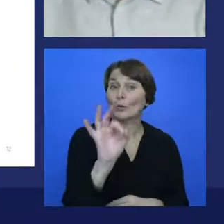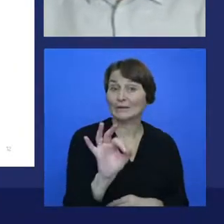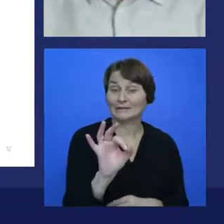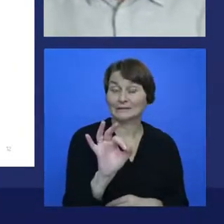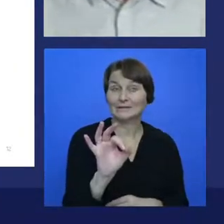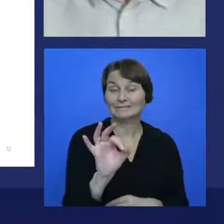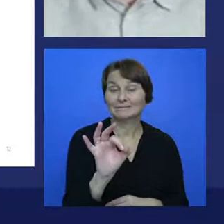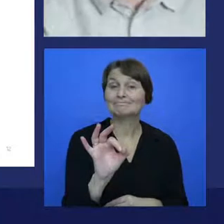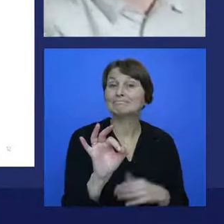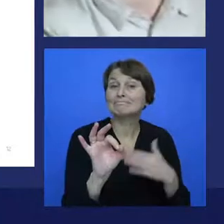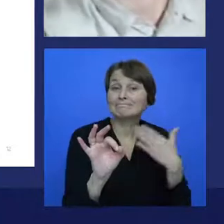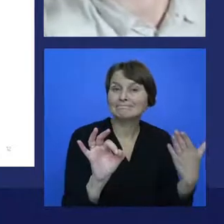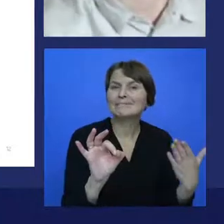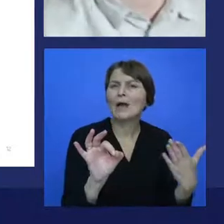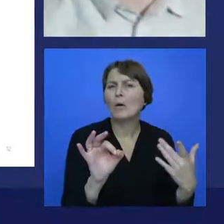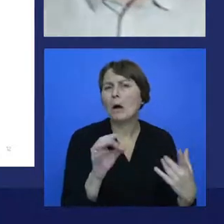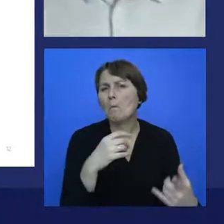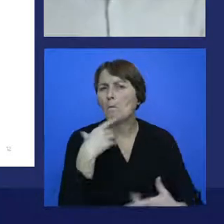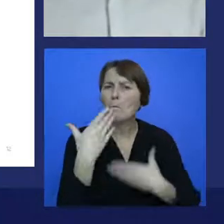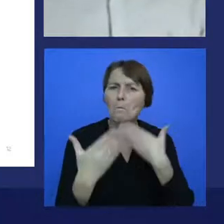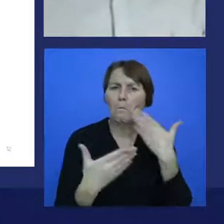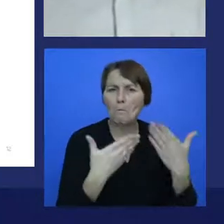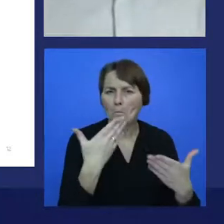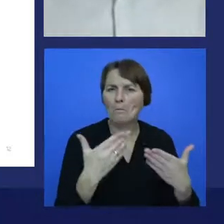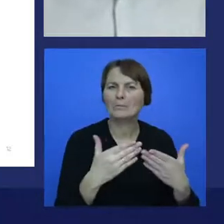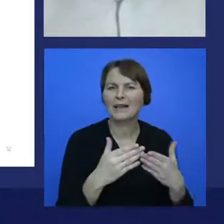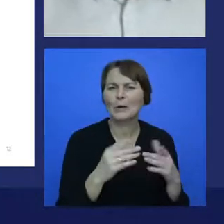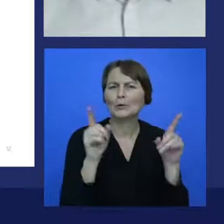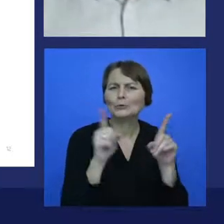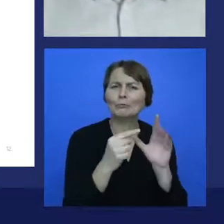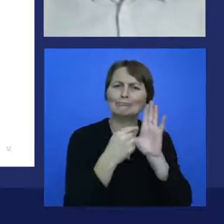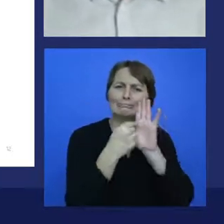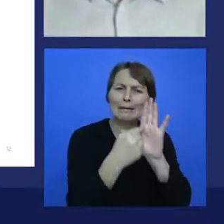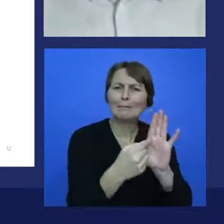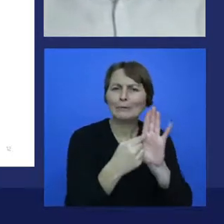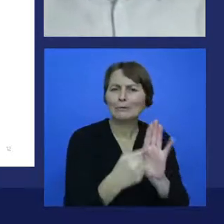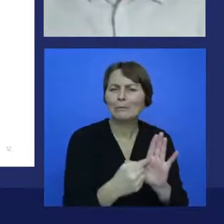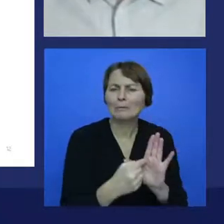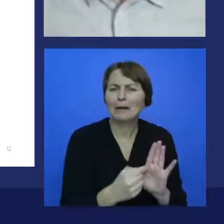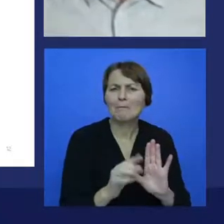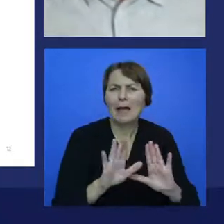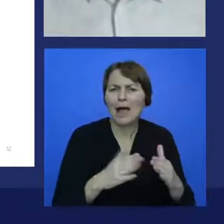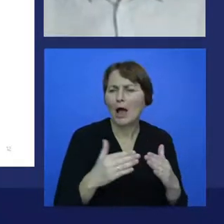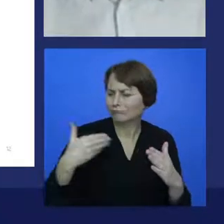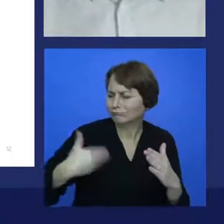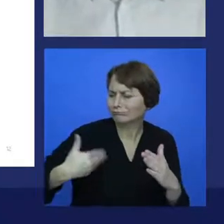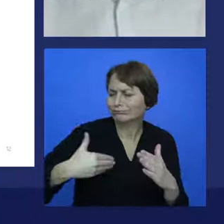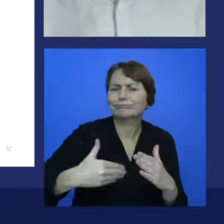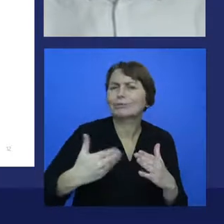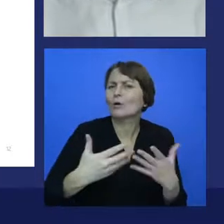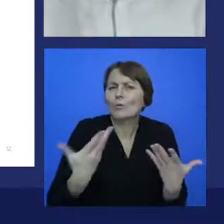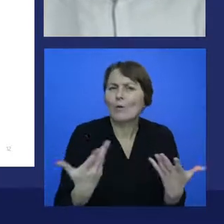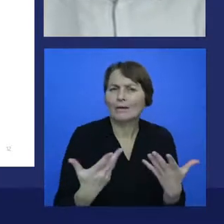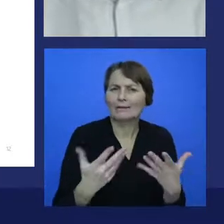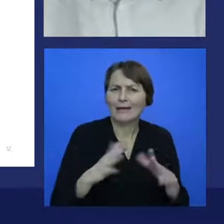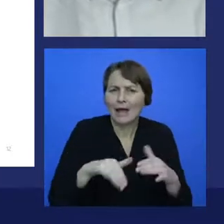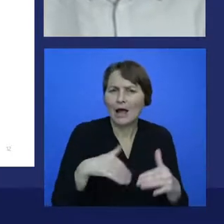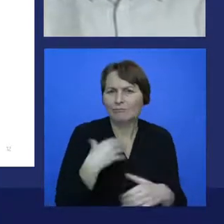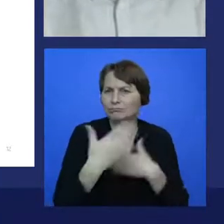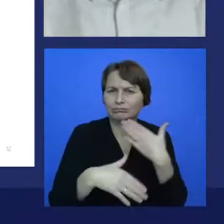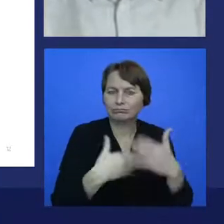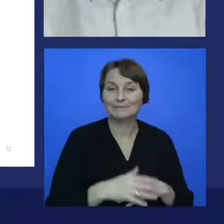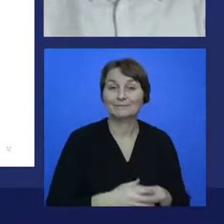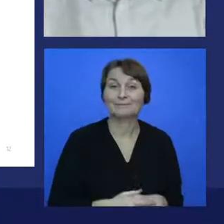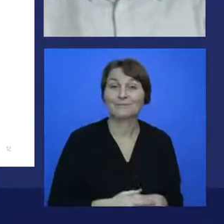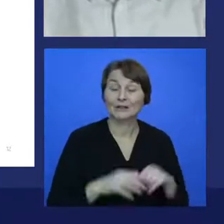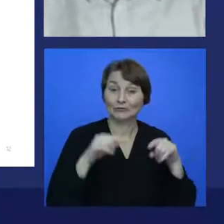that I want to tell you through a series of short demos and showing you what we've been building, is how can we use extended reality to